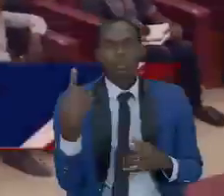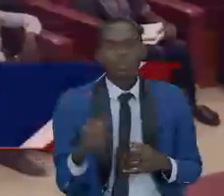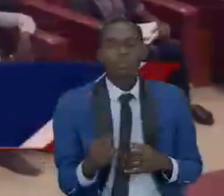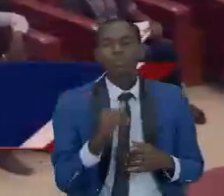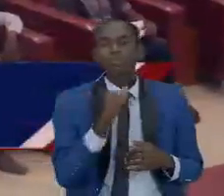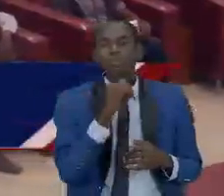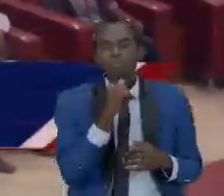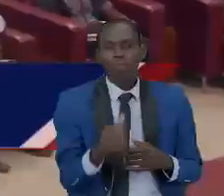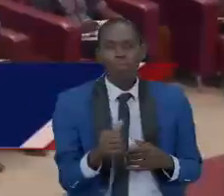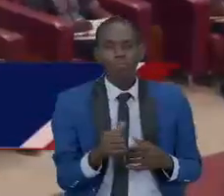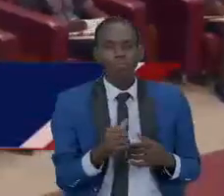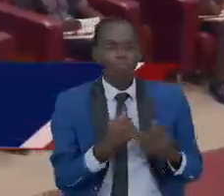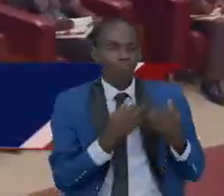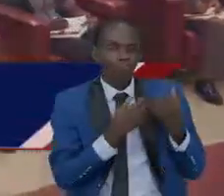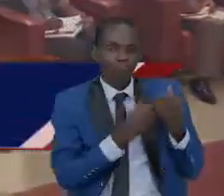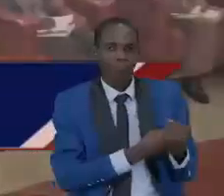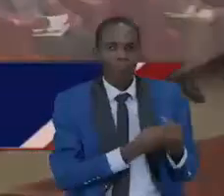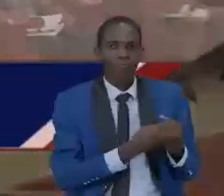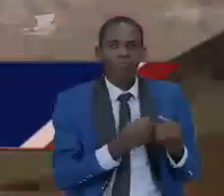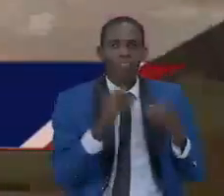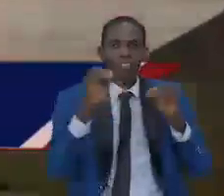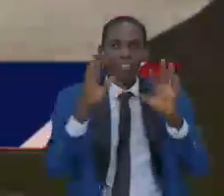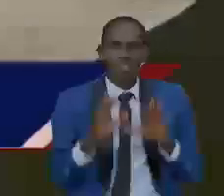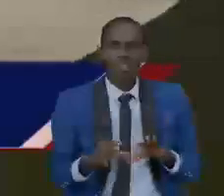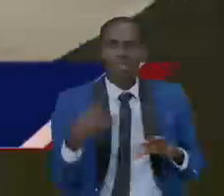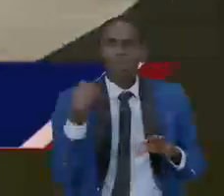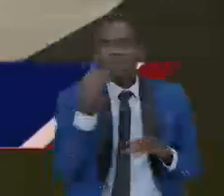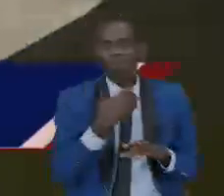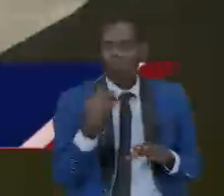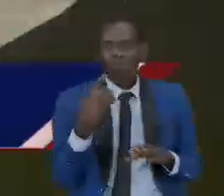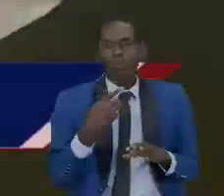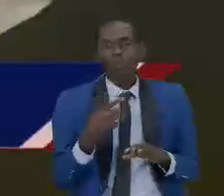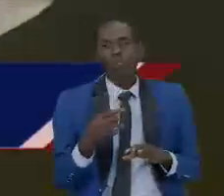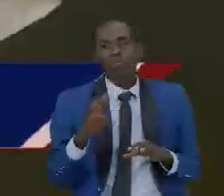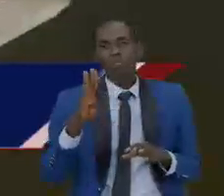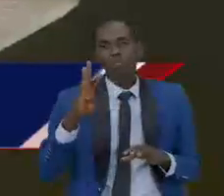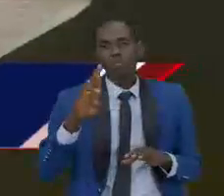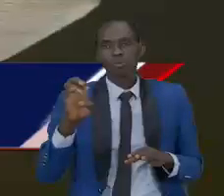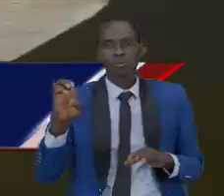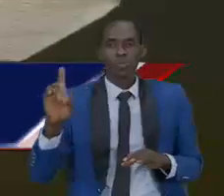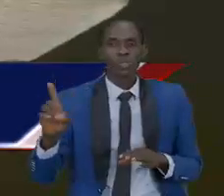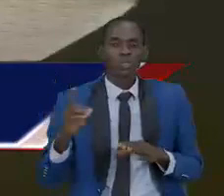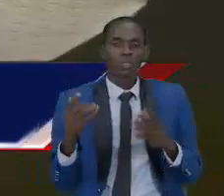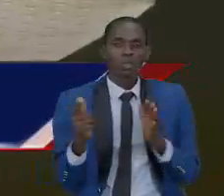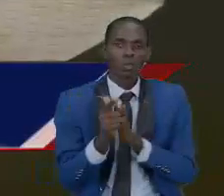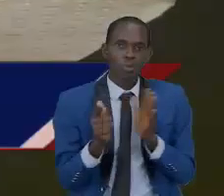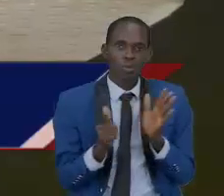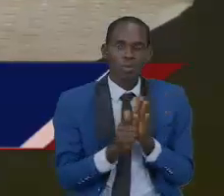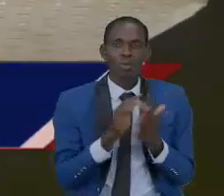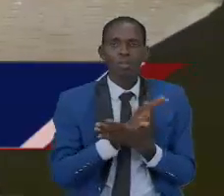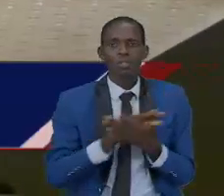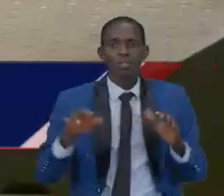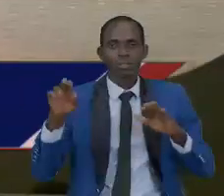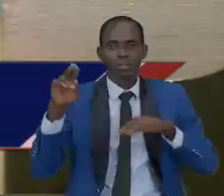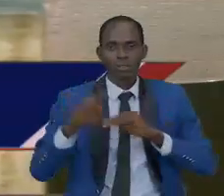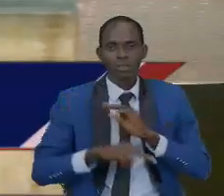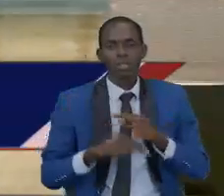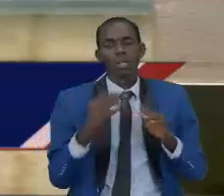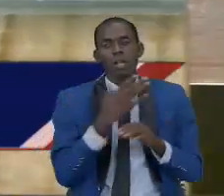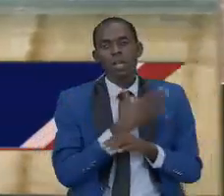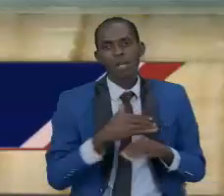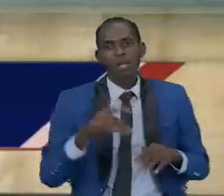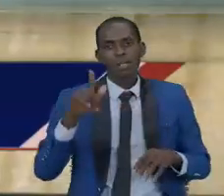teachers who Bridge lawlessness and let's shape your sins after